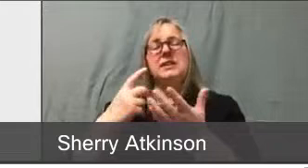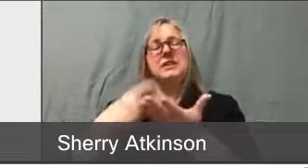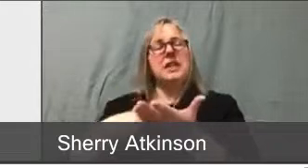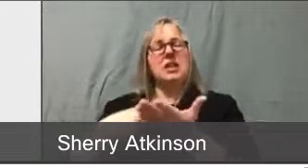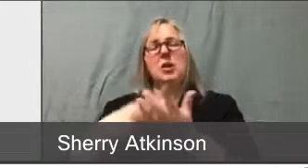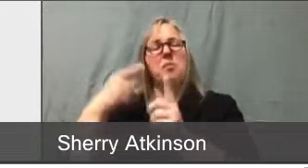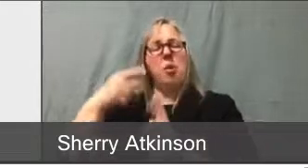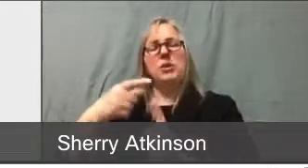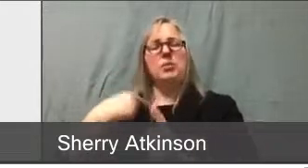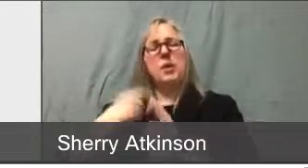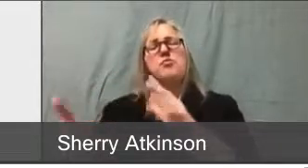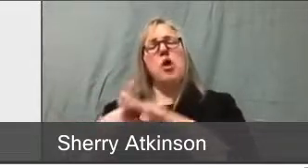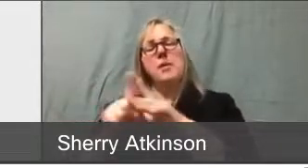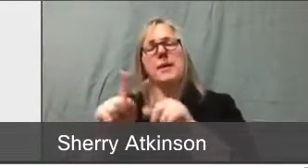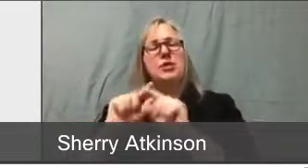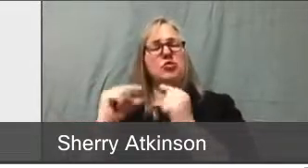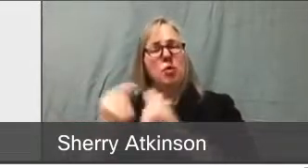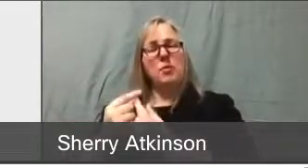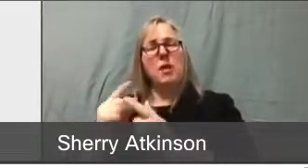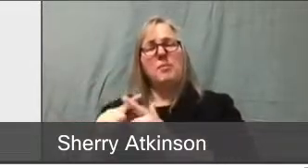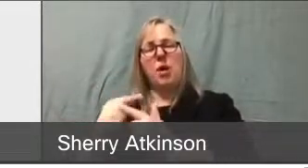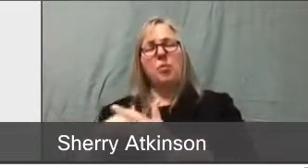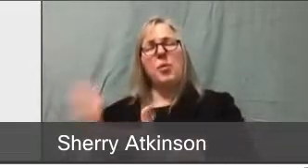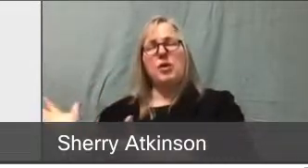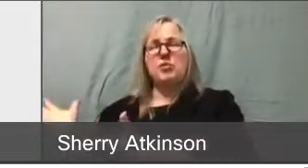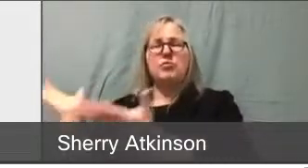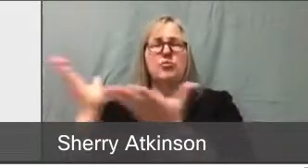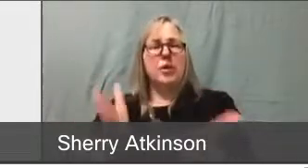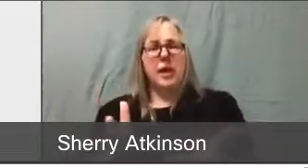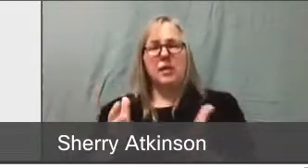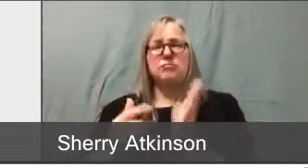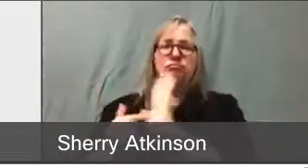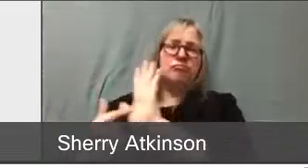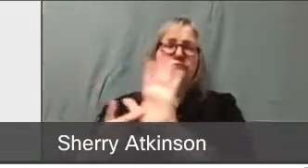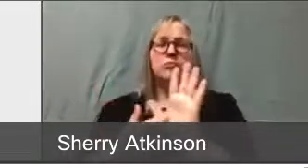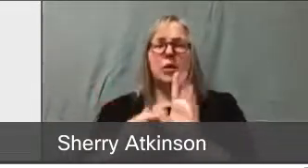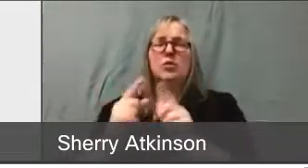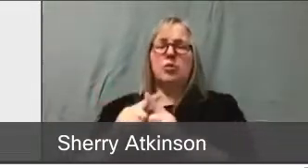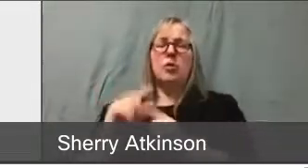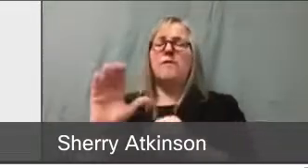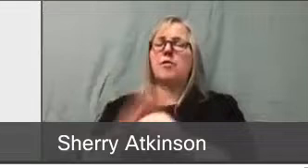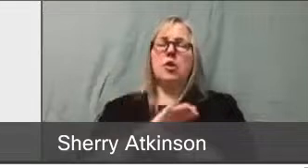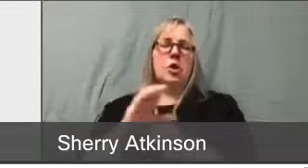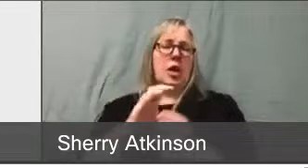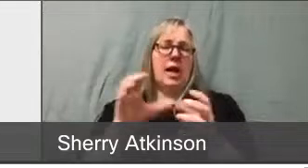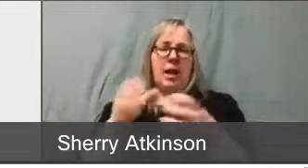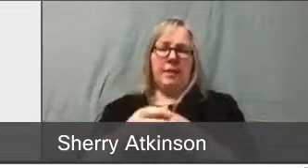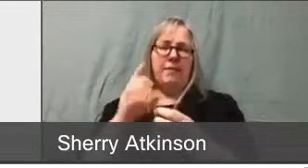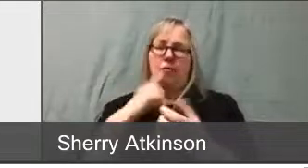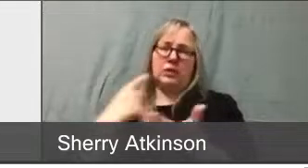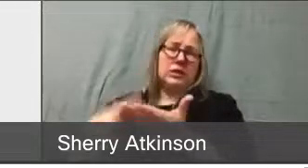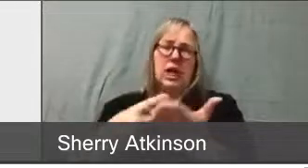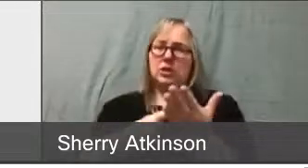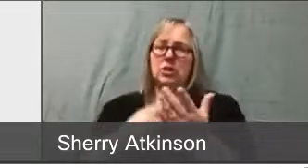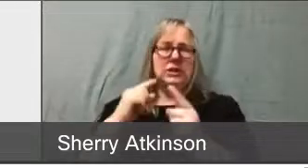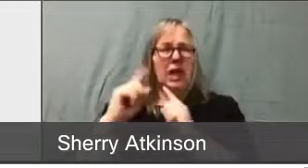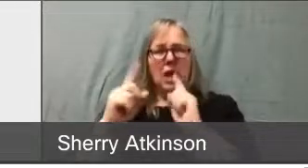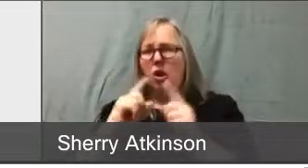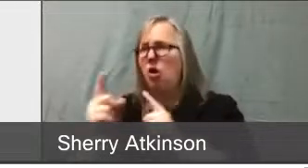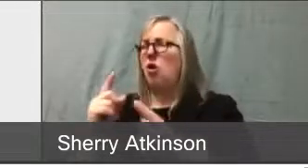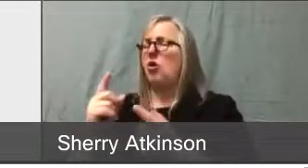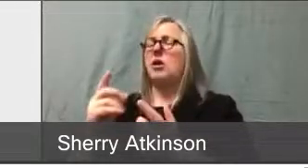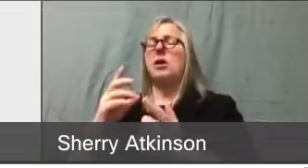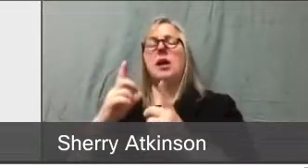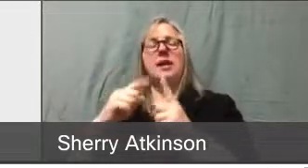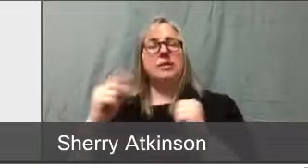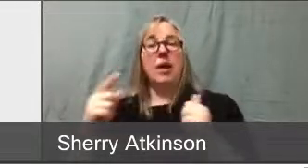back to the full committee for discussion, dialogue, etc. And then obviously we'll go back through and we'll